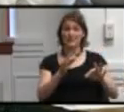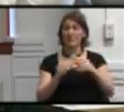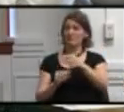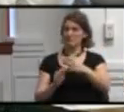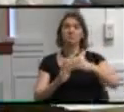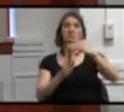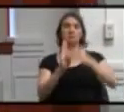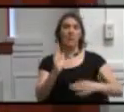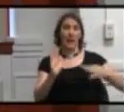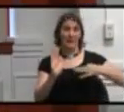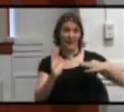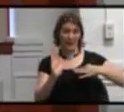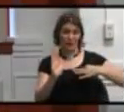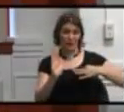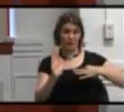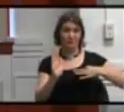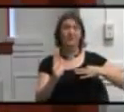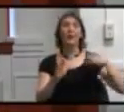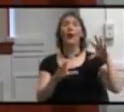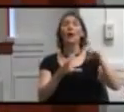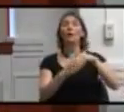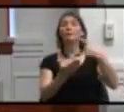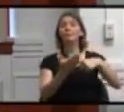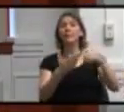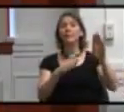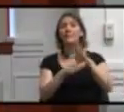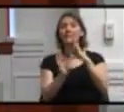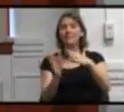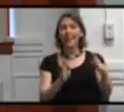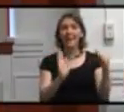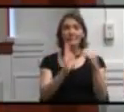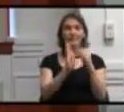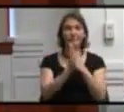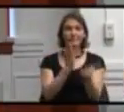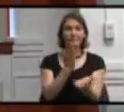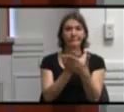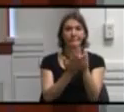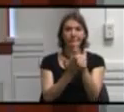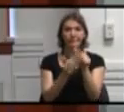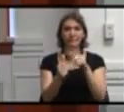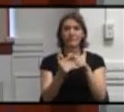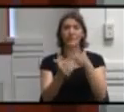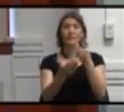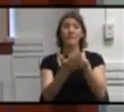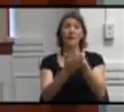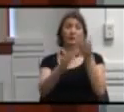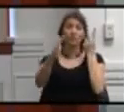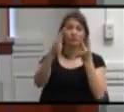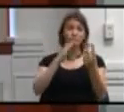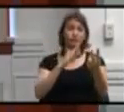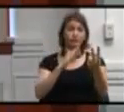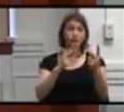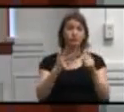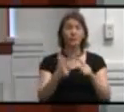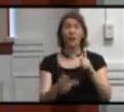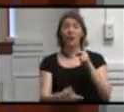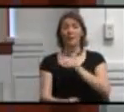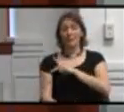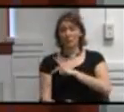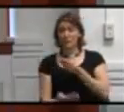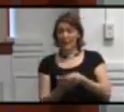puts together an application which includes a business plan, financial projections, personal